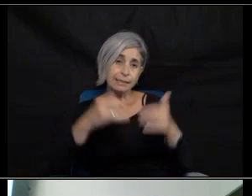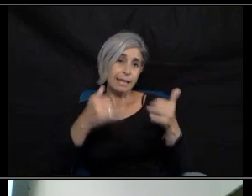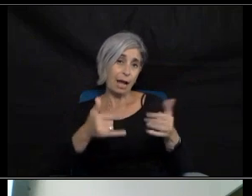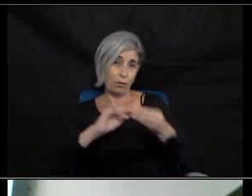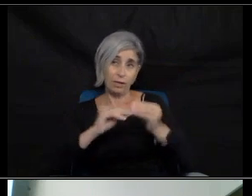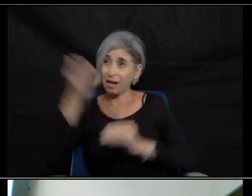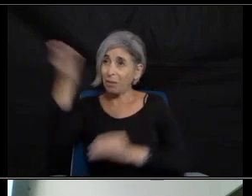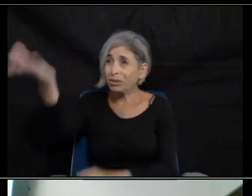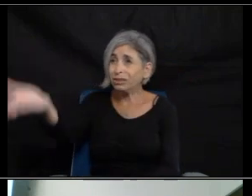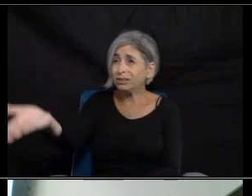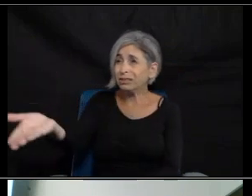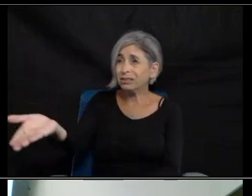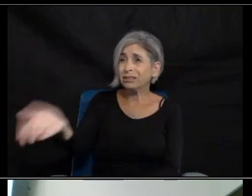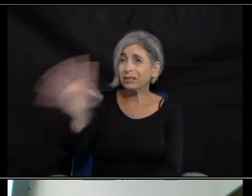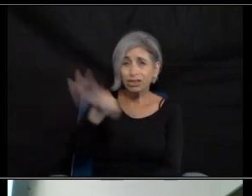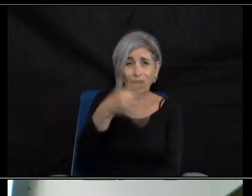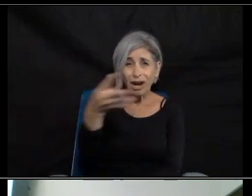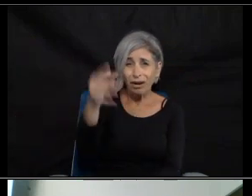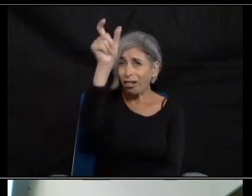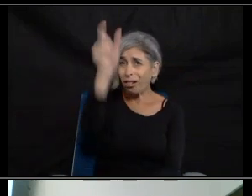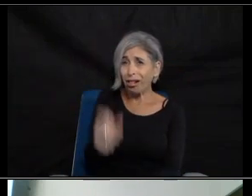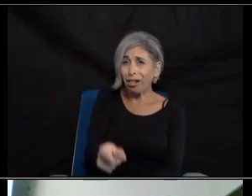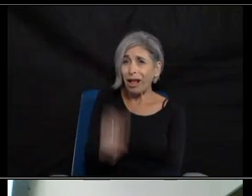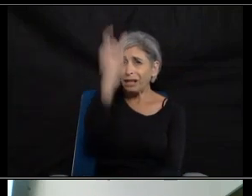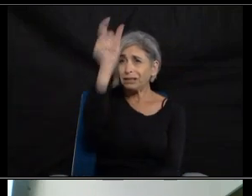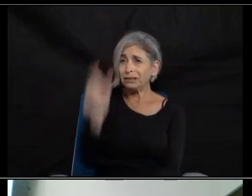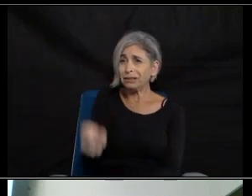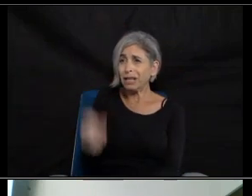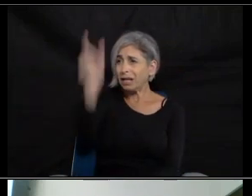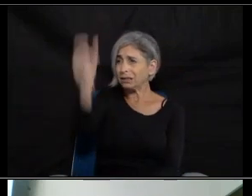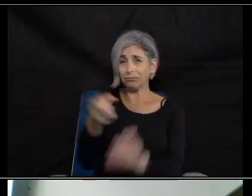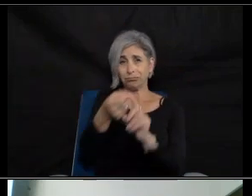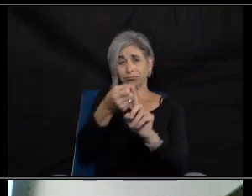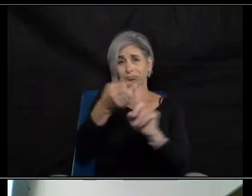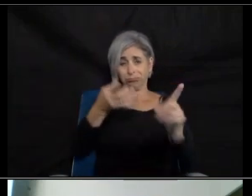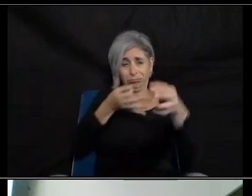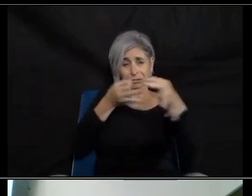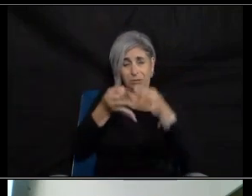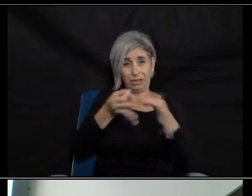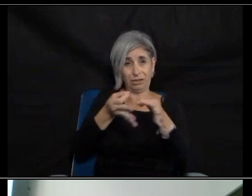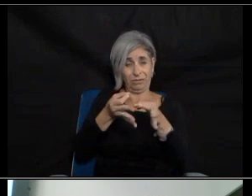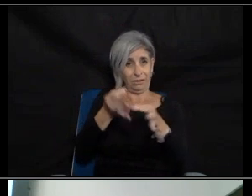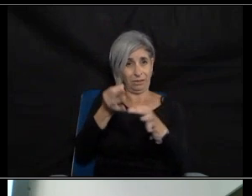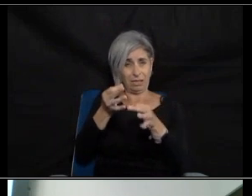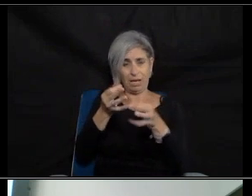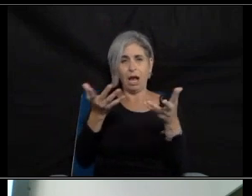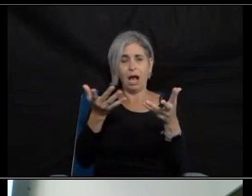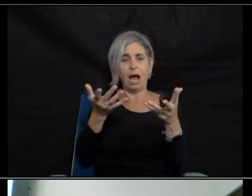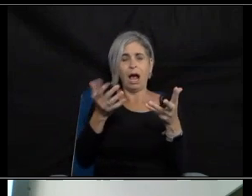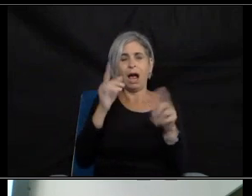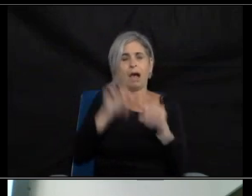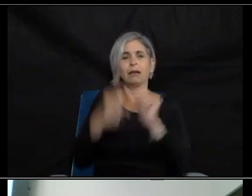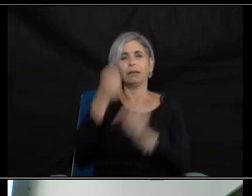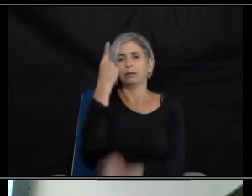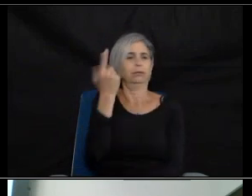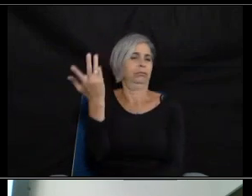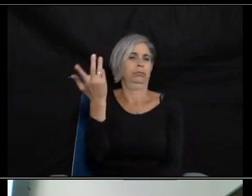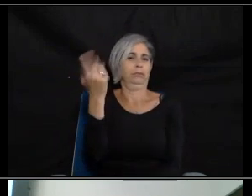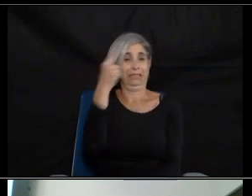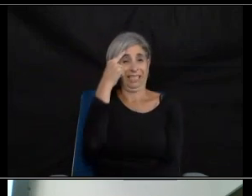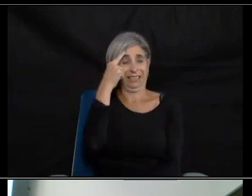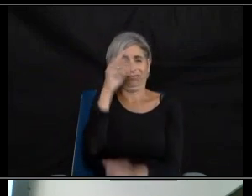numbers, this whole line of explanation of why we're here where we are now makes absolutely no sense to me. And to me,